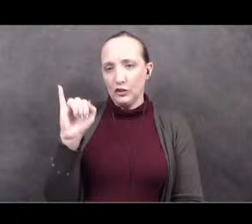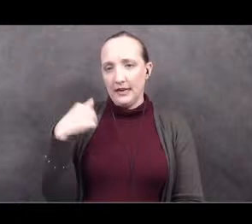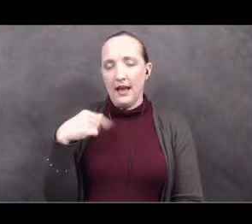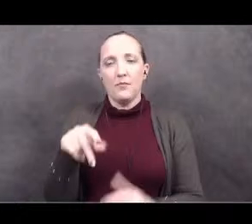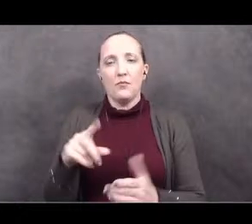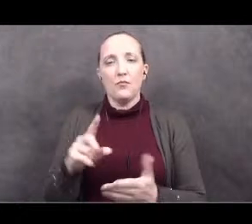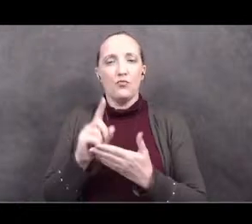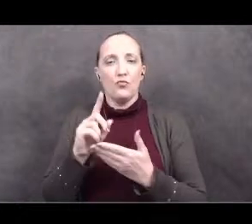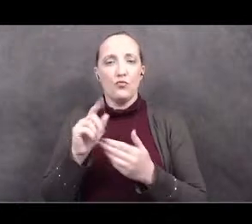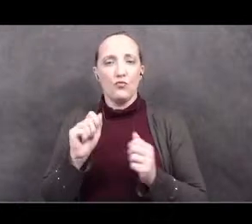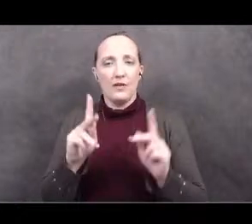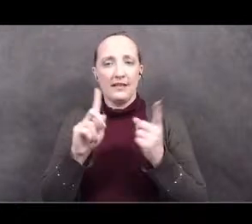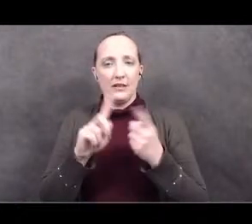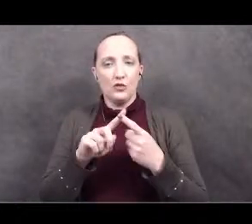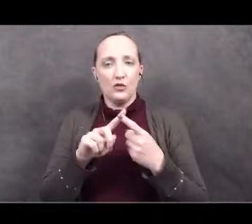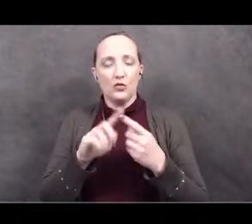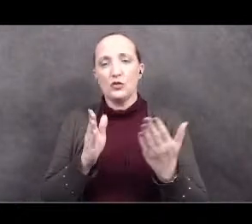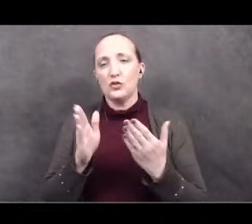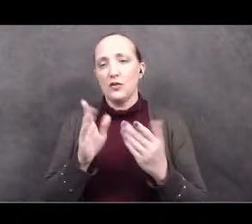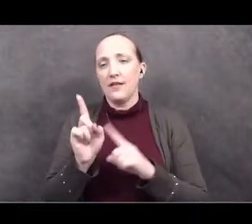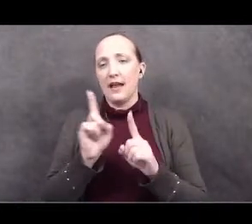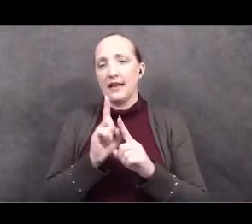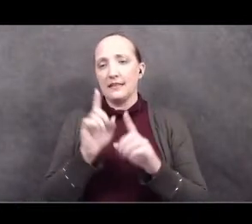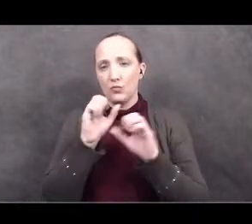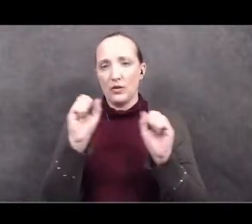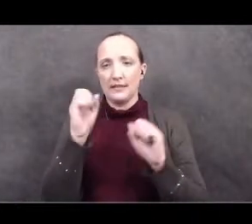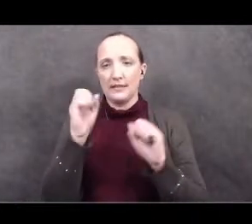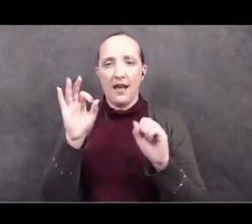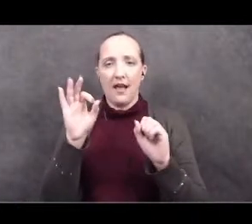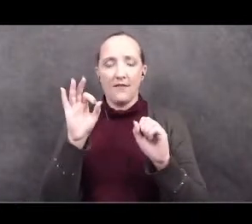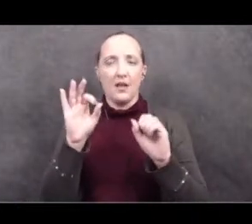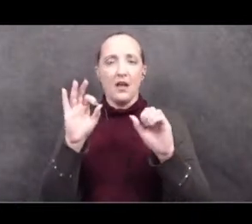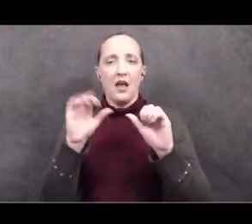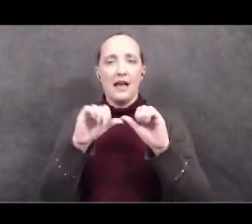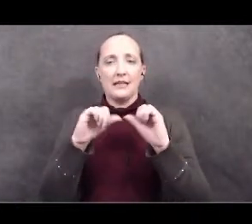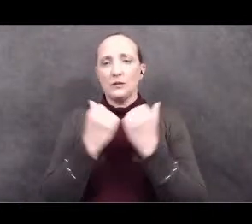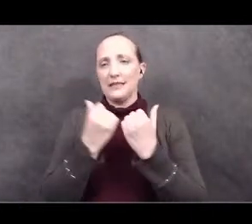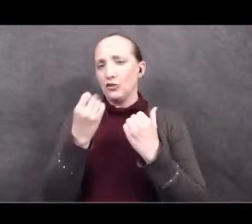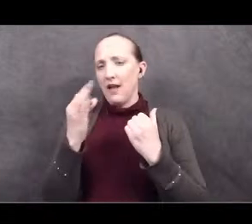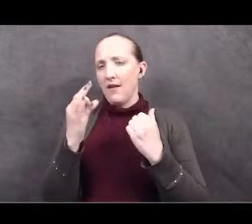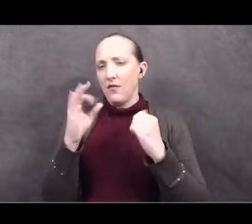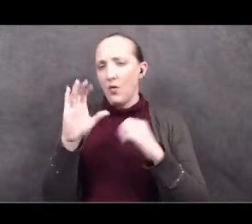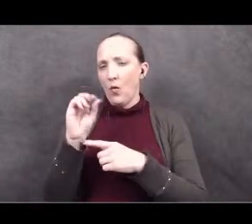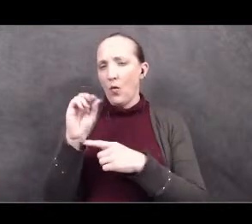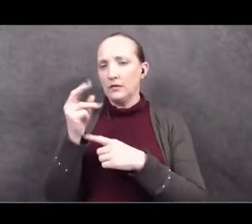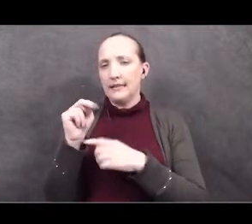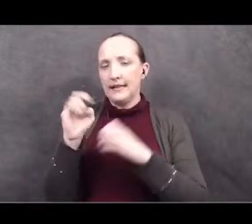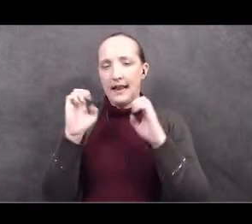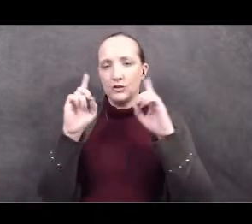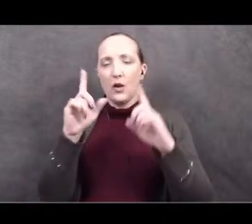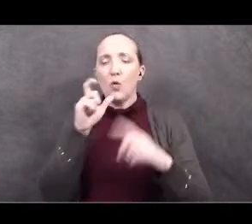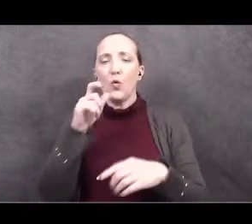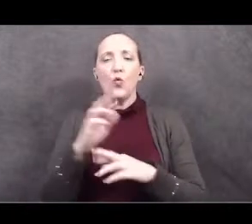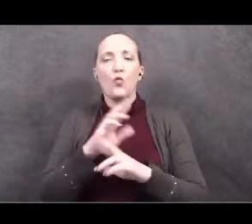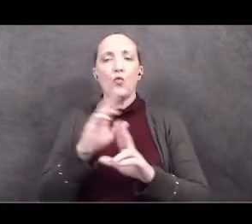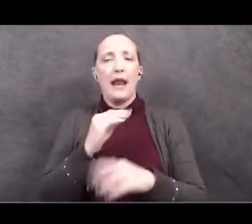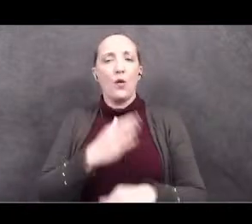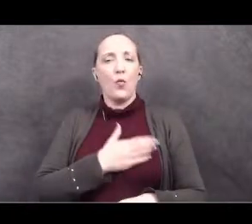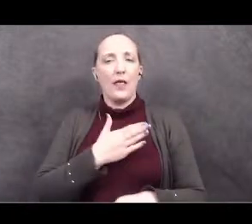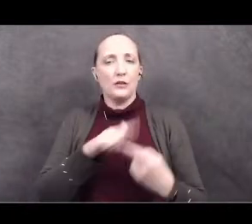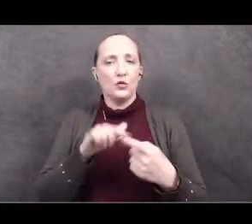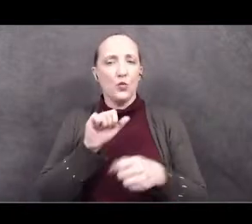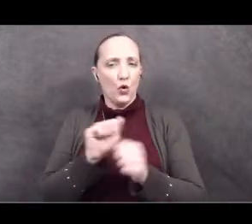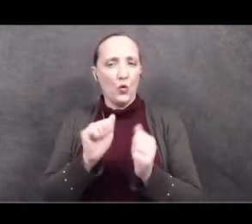the association of Colton Educators the association of Colton educator is ready and willing to work with the district